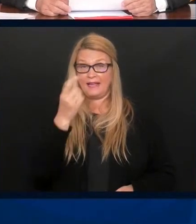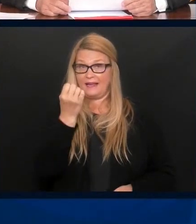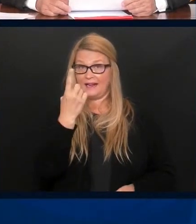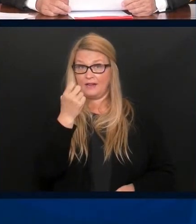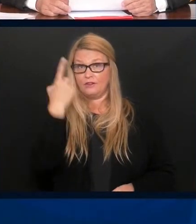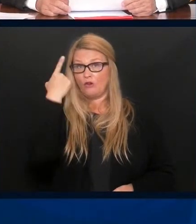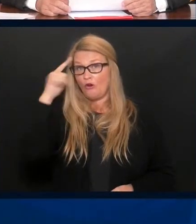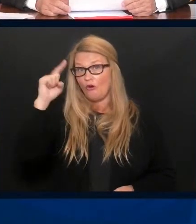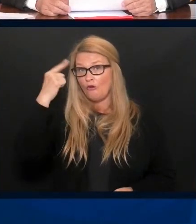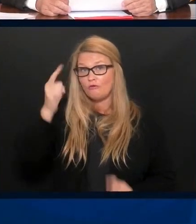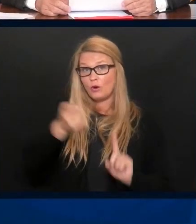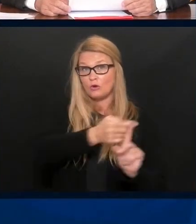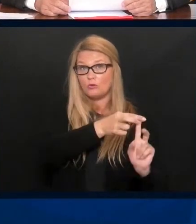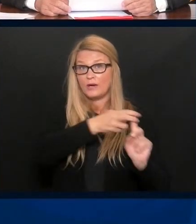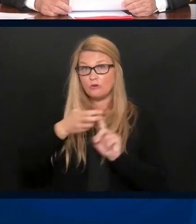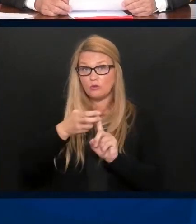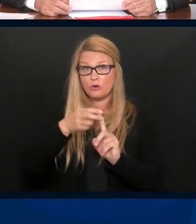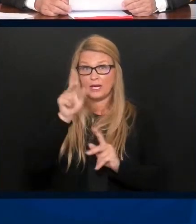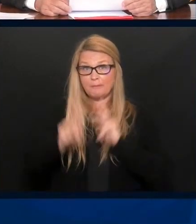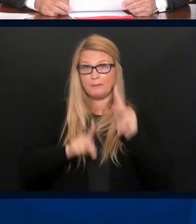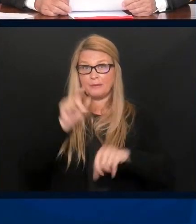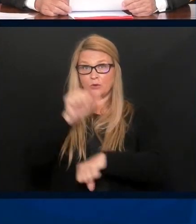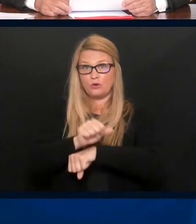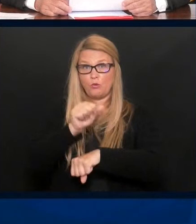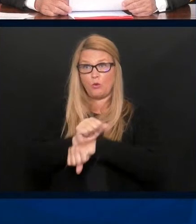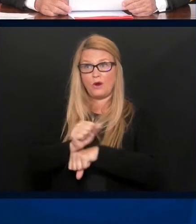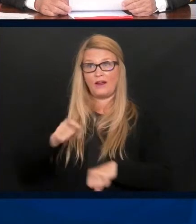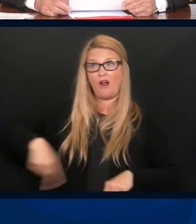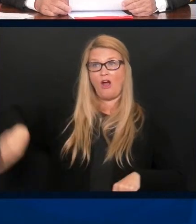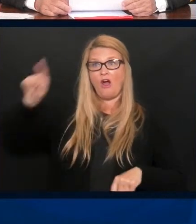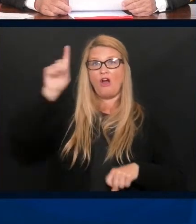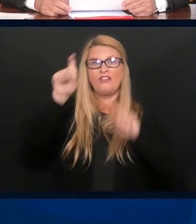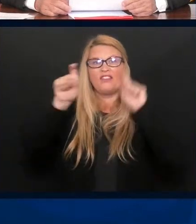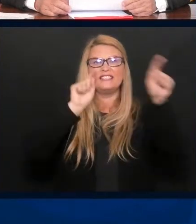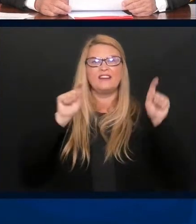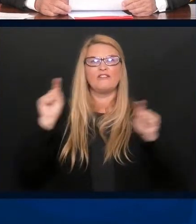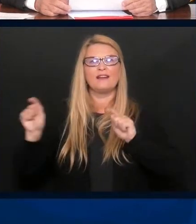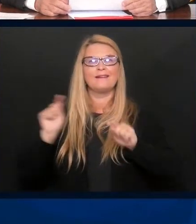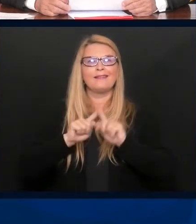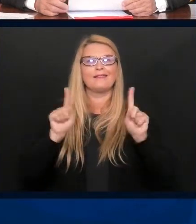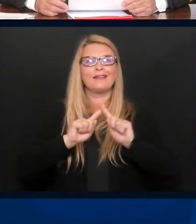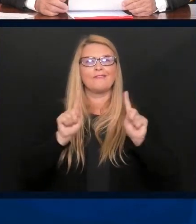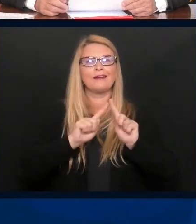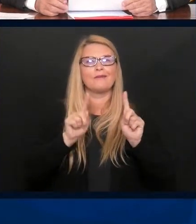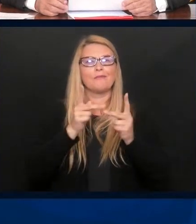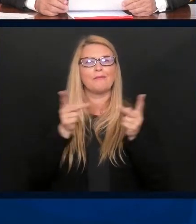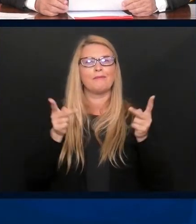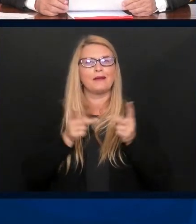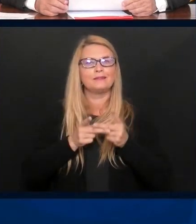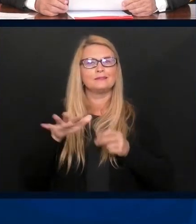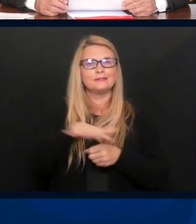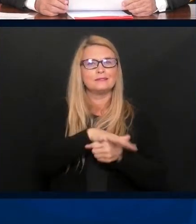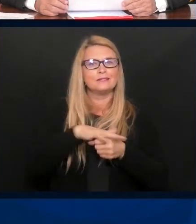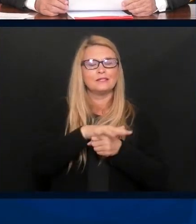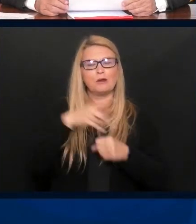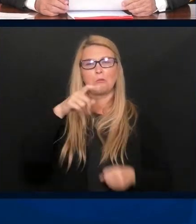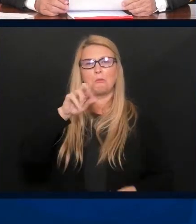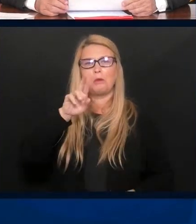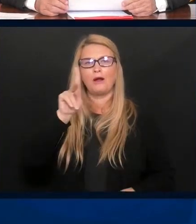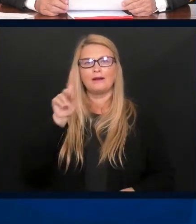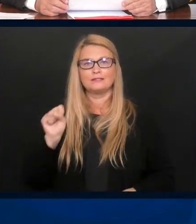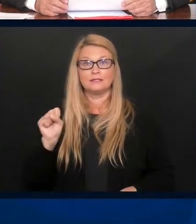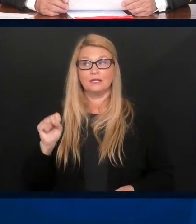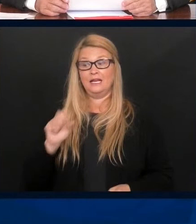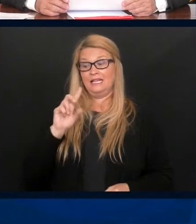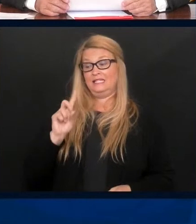recruit people for jobs at the parks. You know, the job fair is hosted in partnership with the DNR and